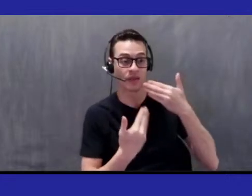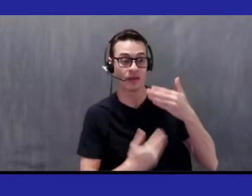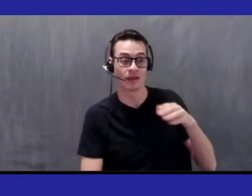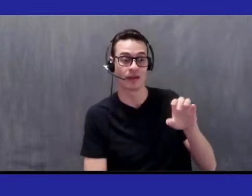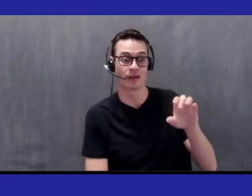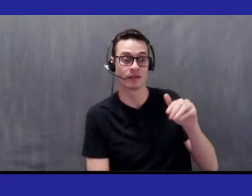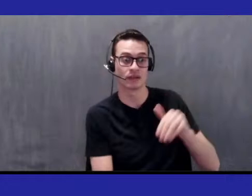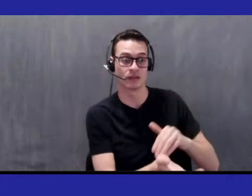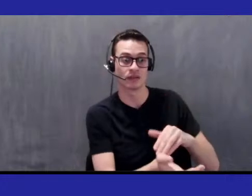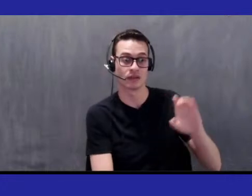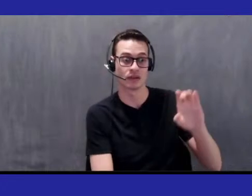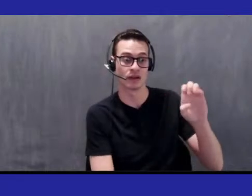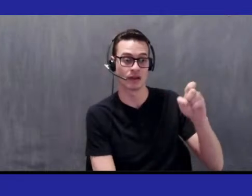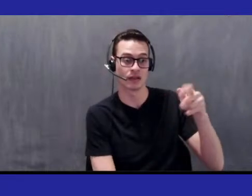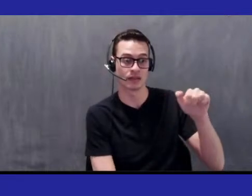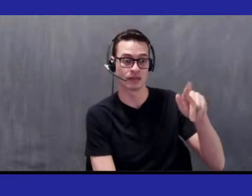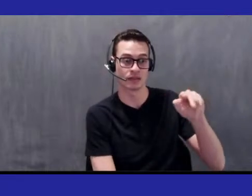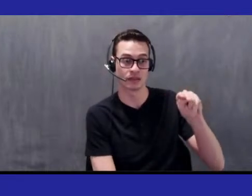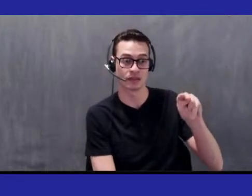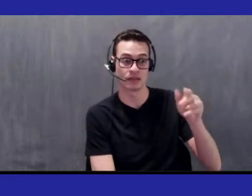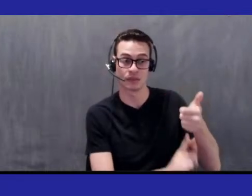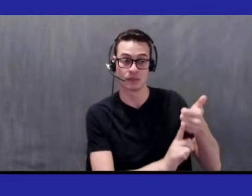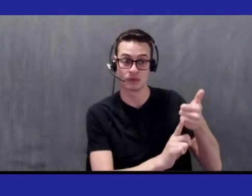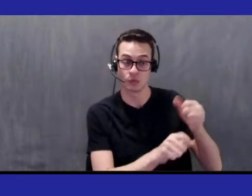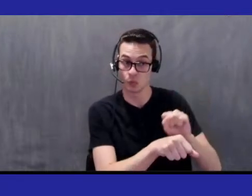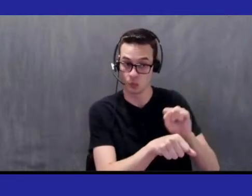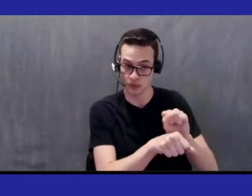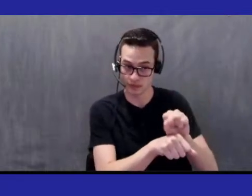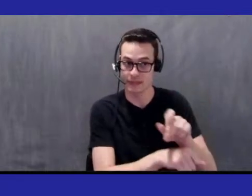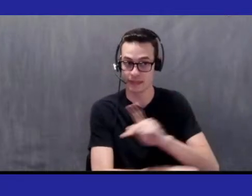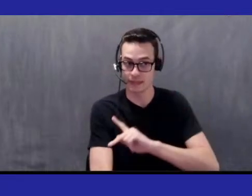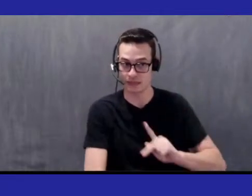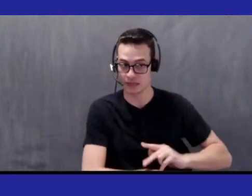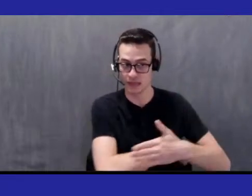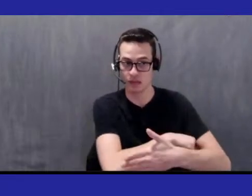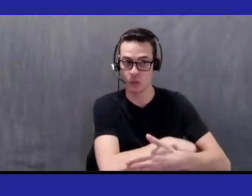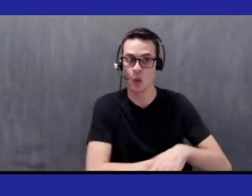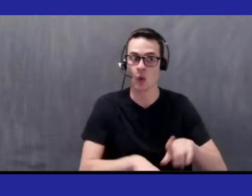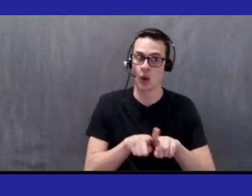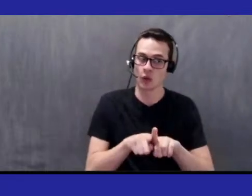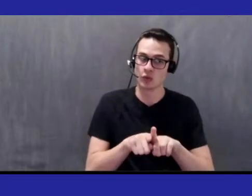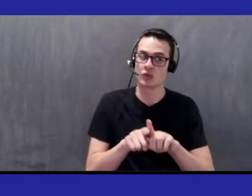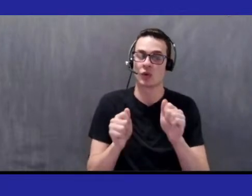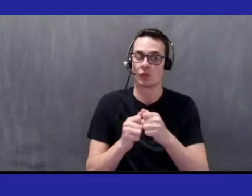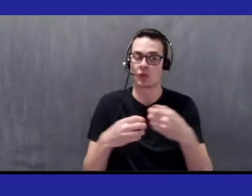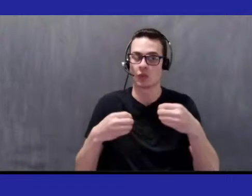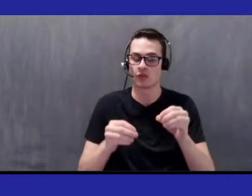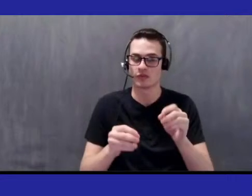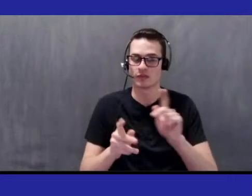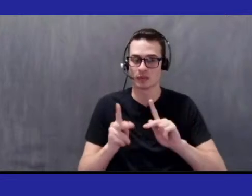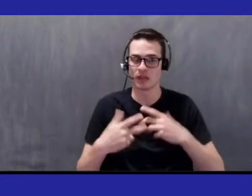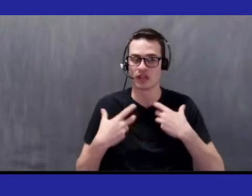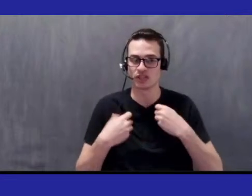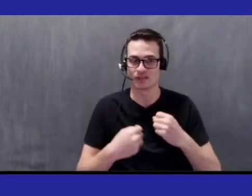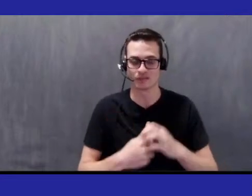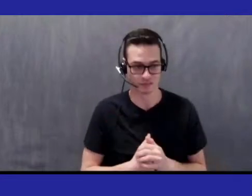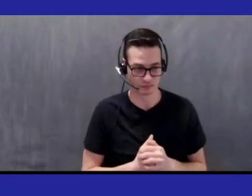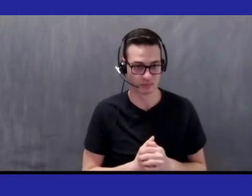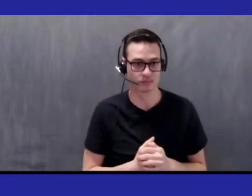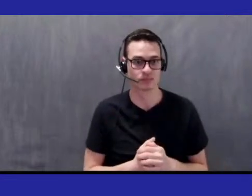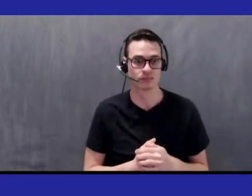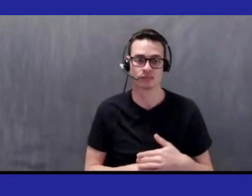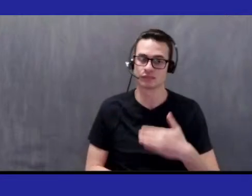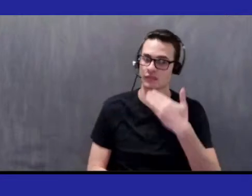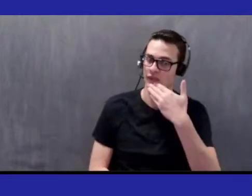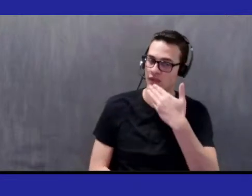also Director of Health Equity, Social Determinants of Health team here within the Office of Population Health. Thank you so much. Thanks, Natalia.